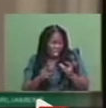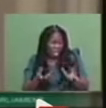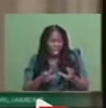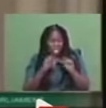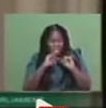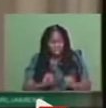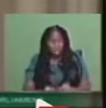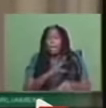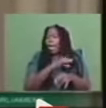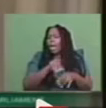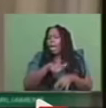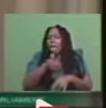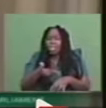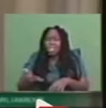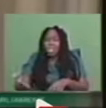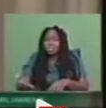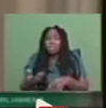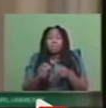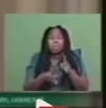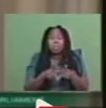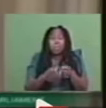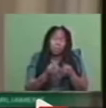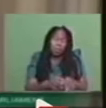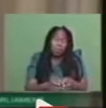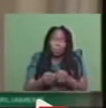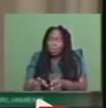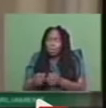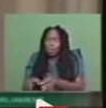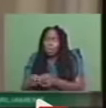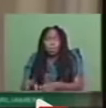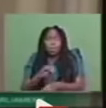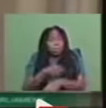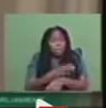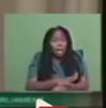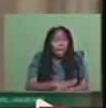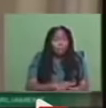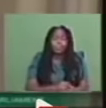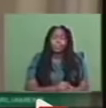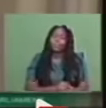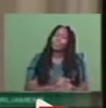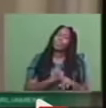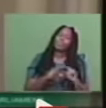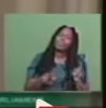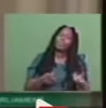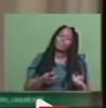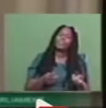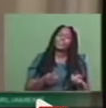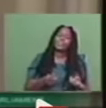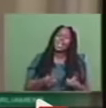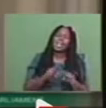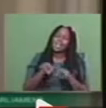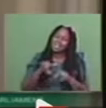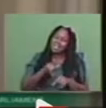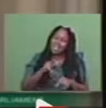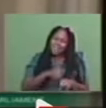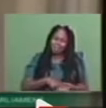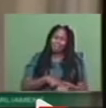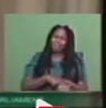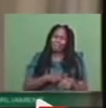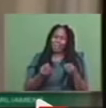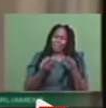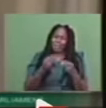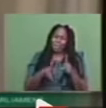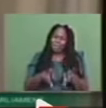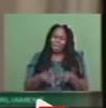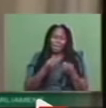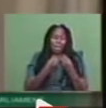disheartening is the government's continued lip service to the poor and vulnerable in society. I want to remind you that